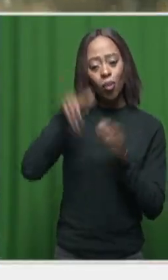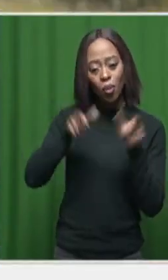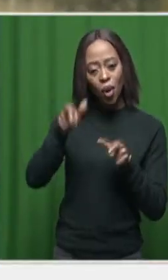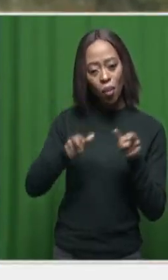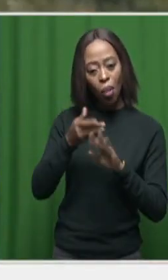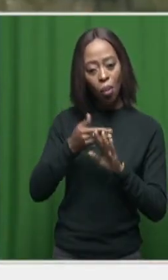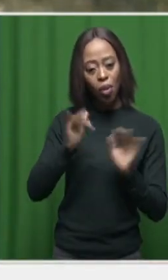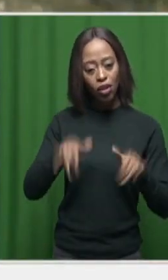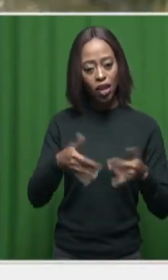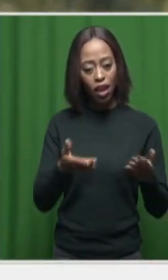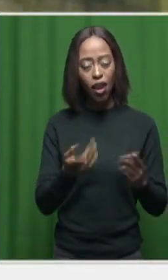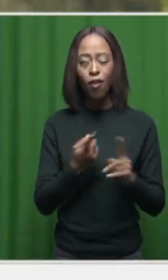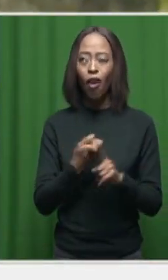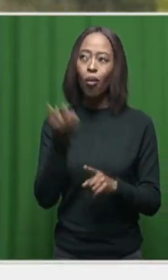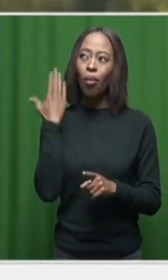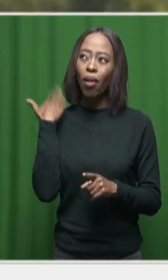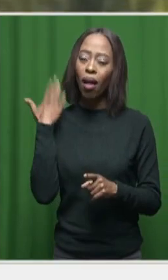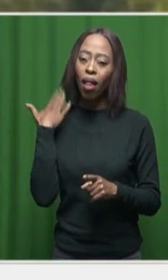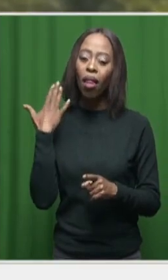here from